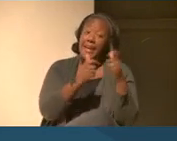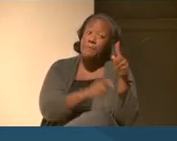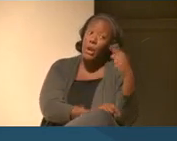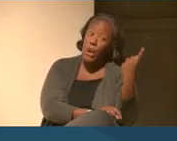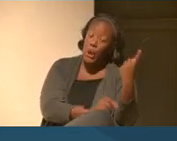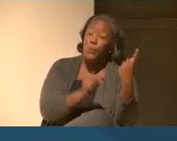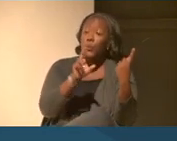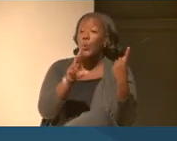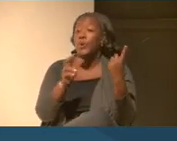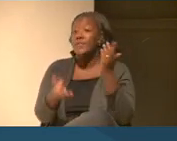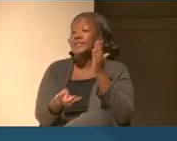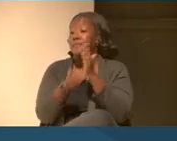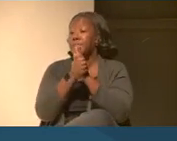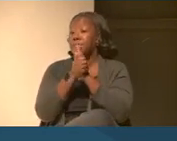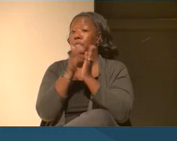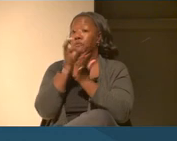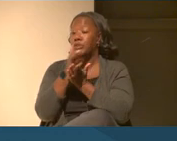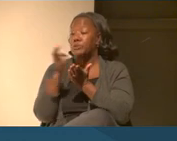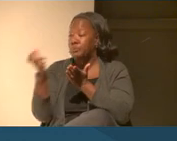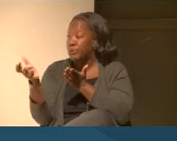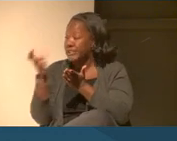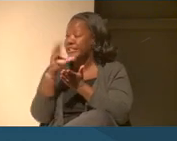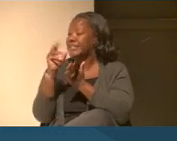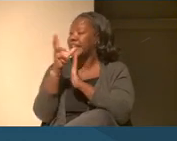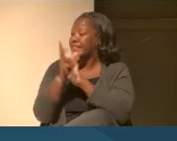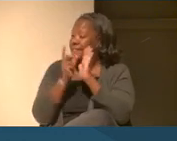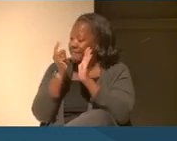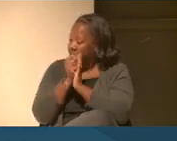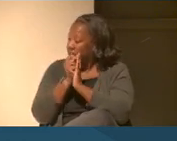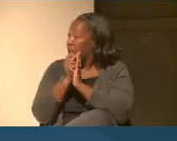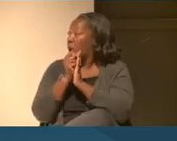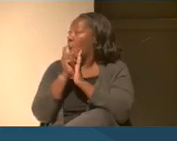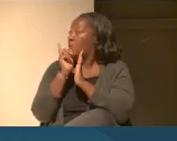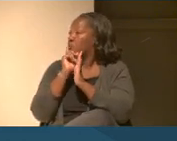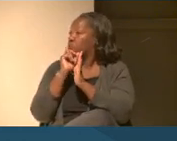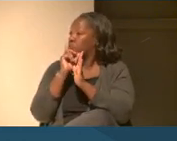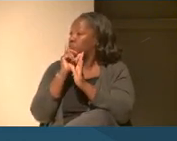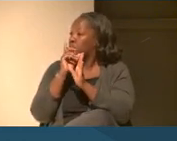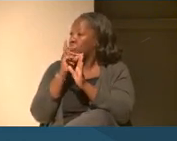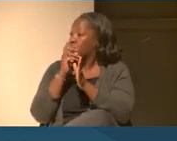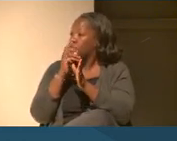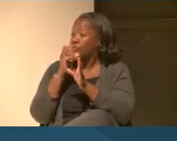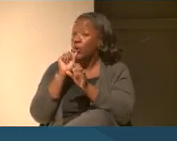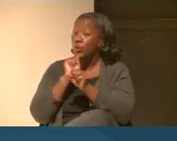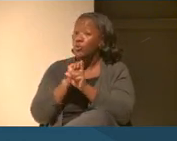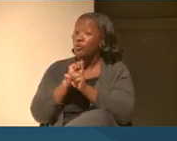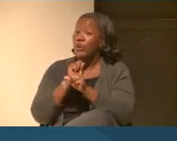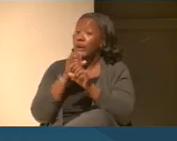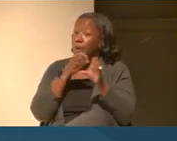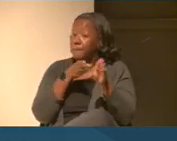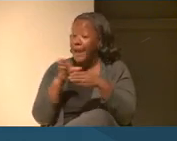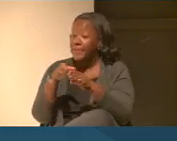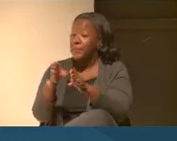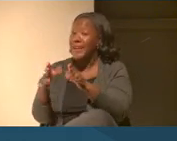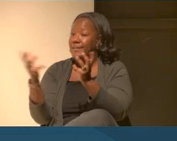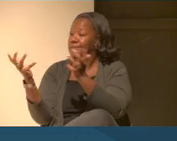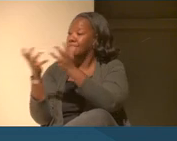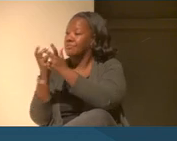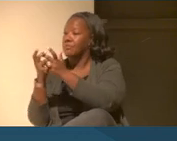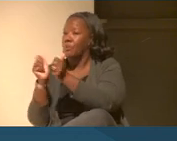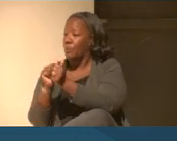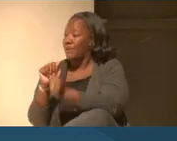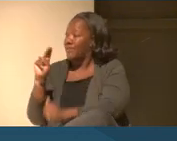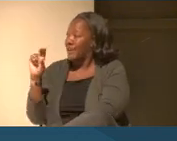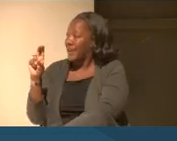of the supplementary resources and the video of career pathways with Nancy, too. So that's great. It's kind of modular in that